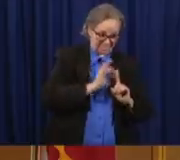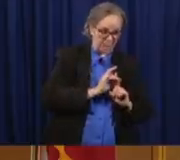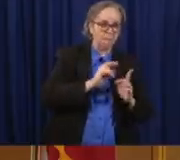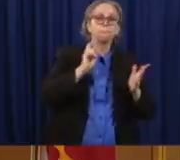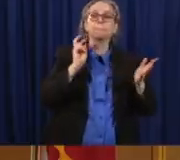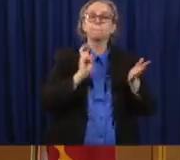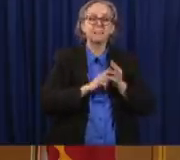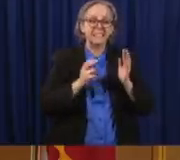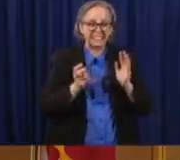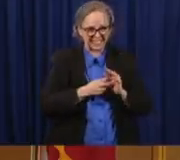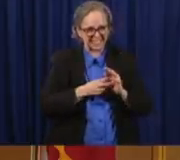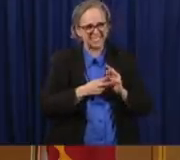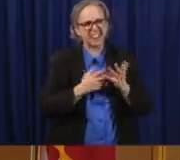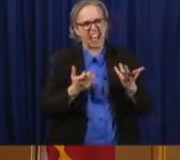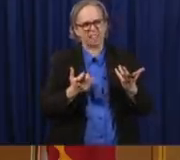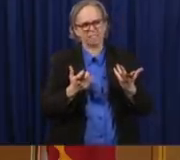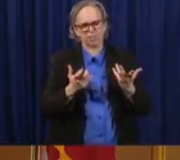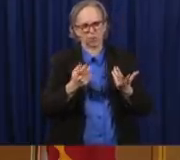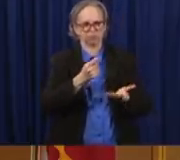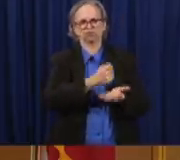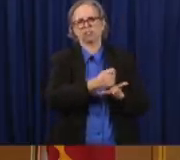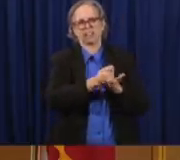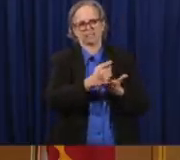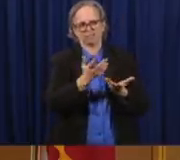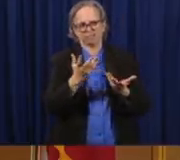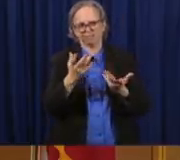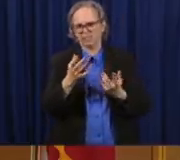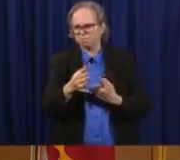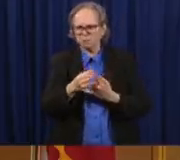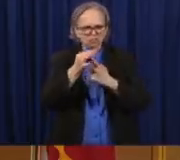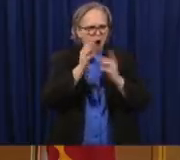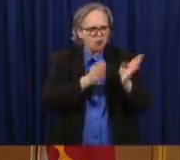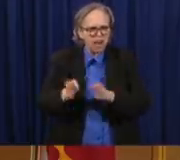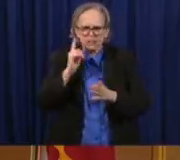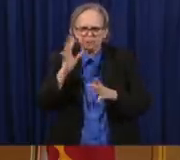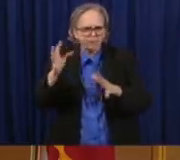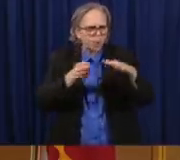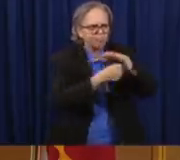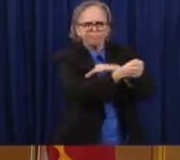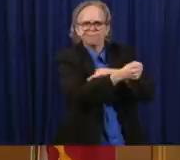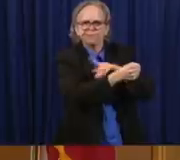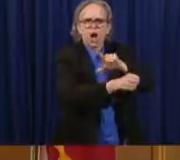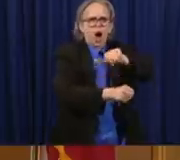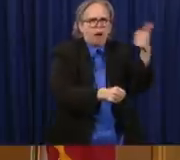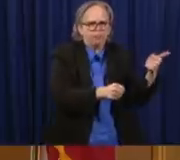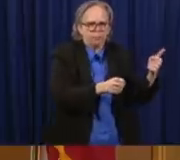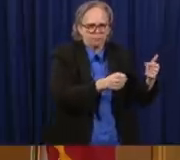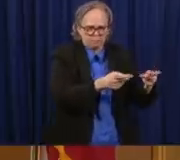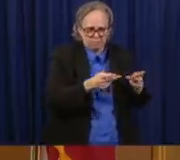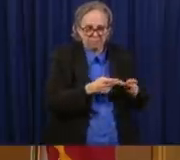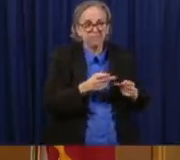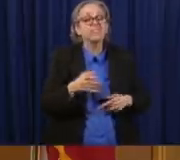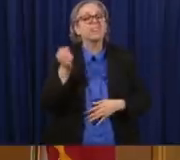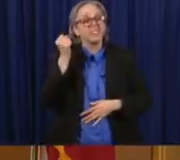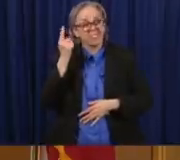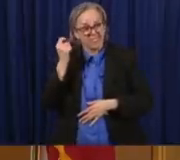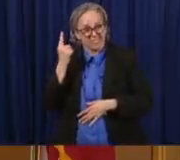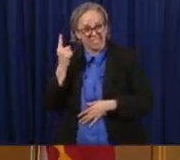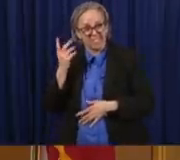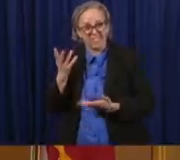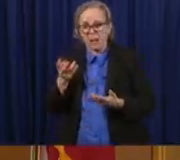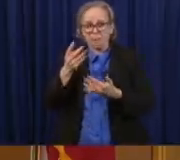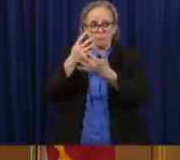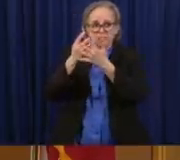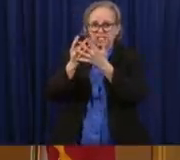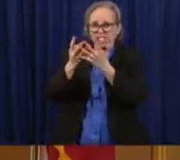special arrangements for them. The other thing you're seeing with the prison numbers and